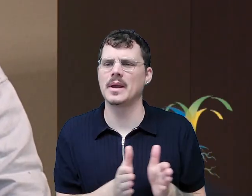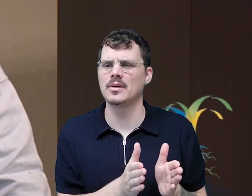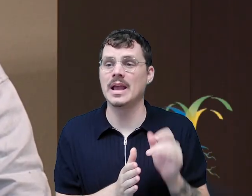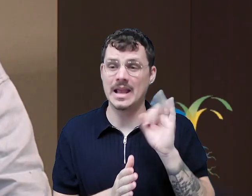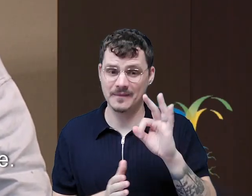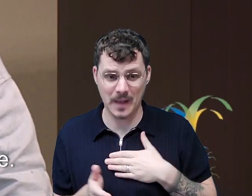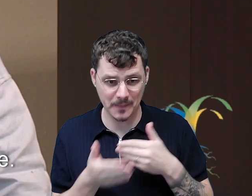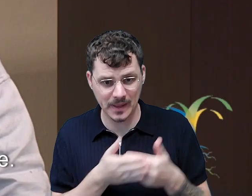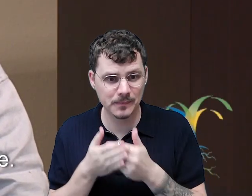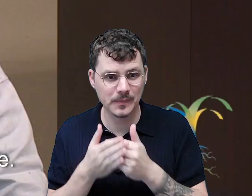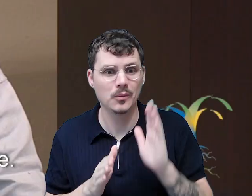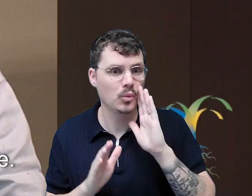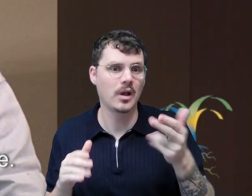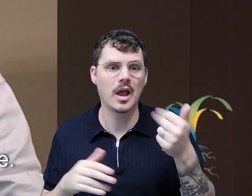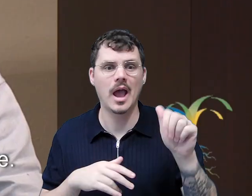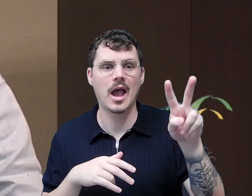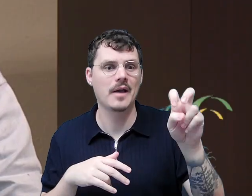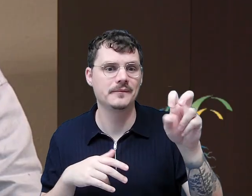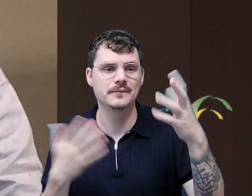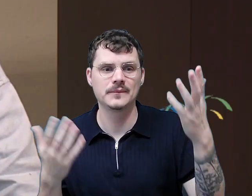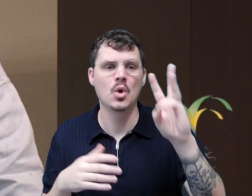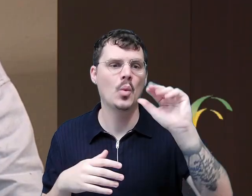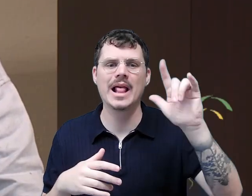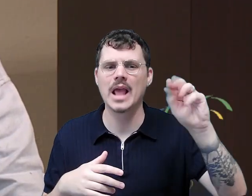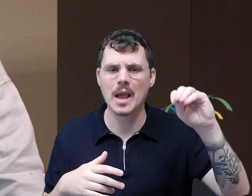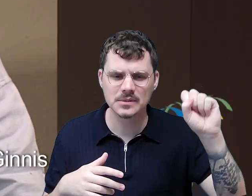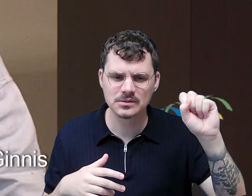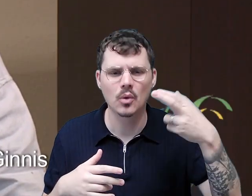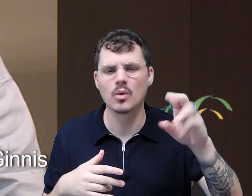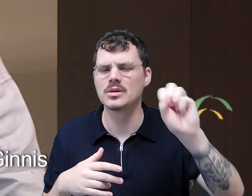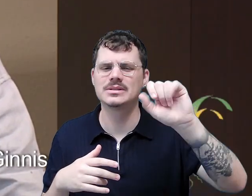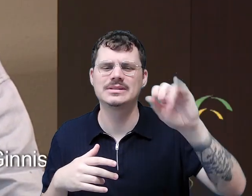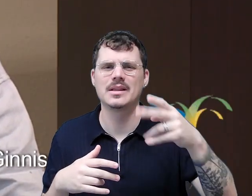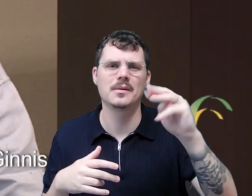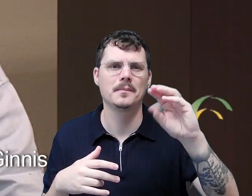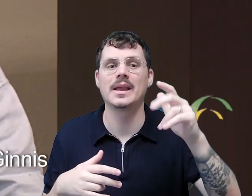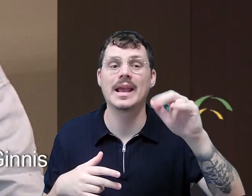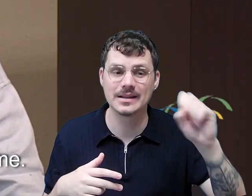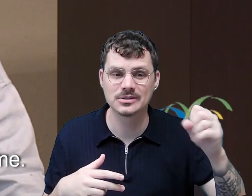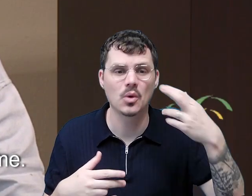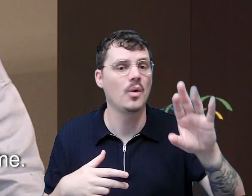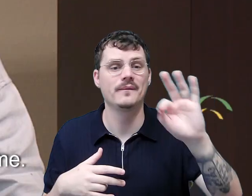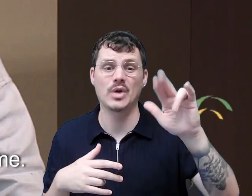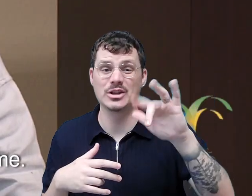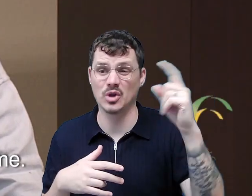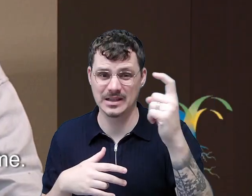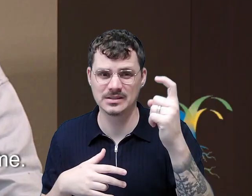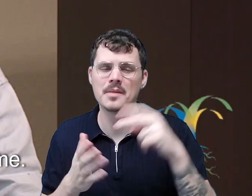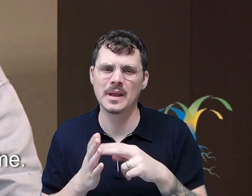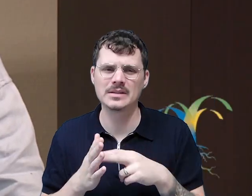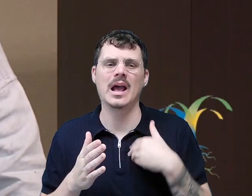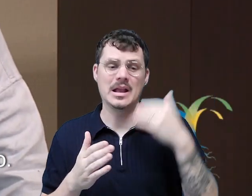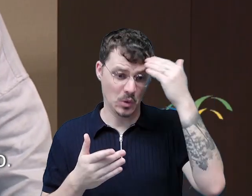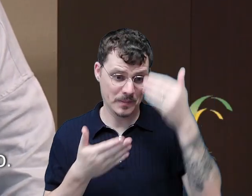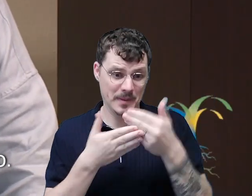ready. Oh, if my baby's going to have Williams syndrome or Smith-Magenis syndrome or Fragile X